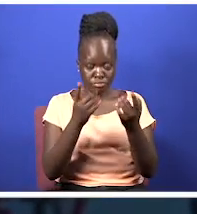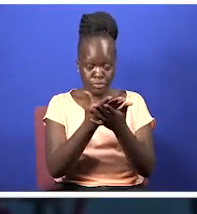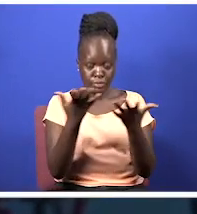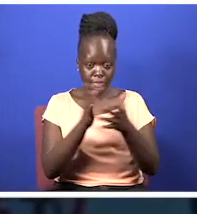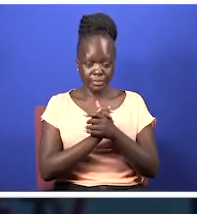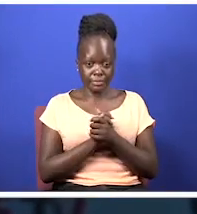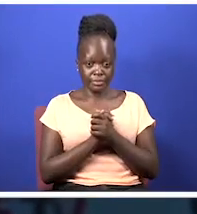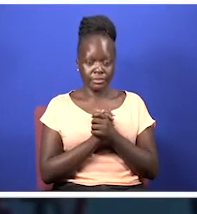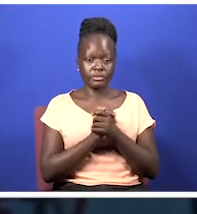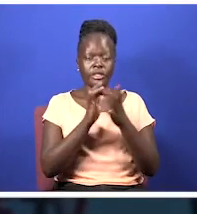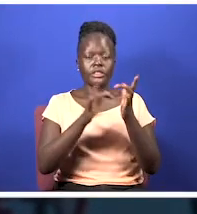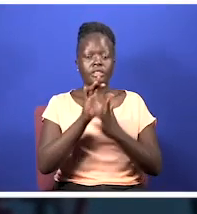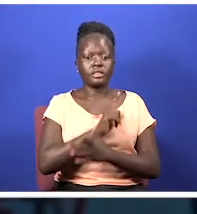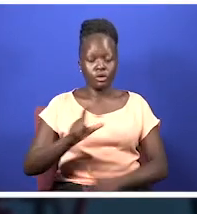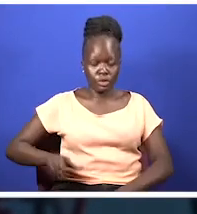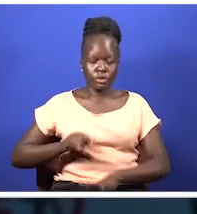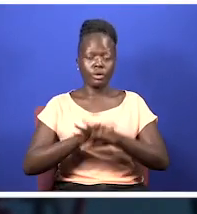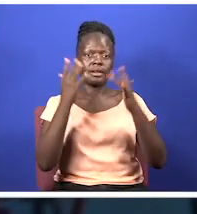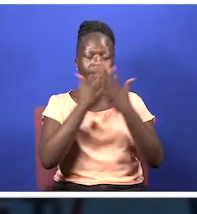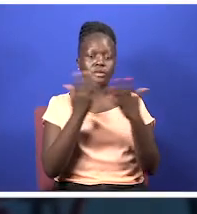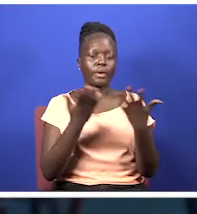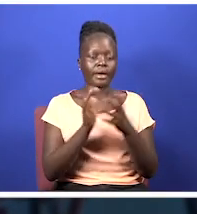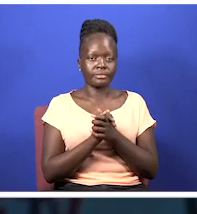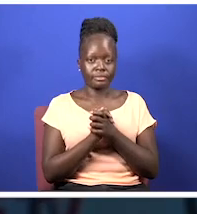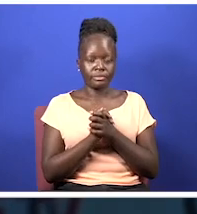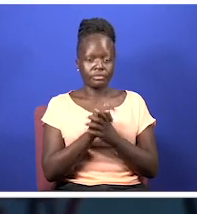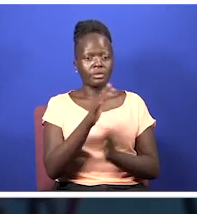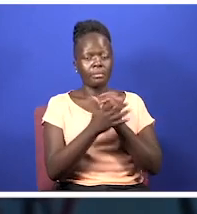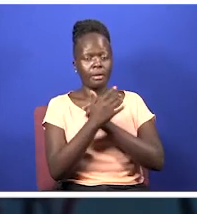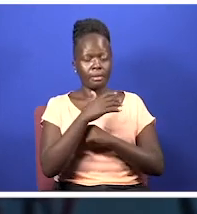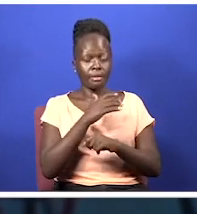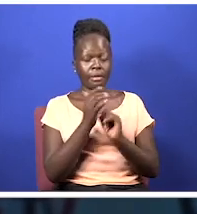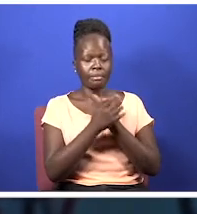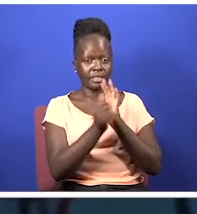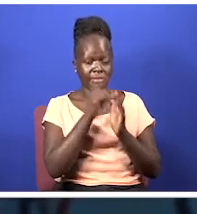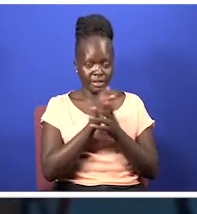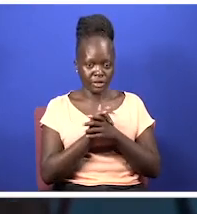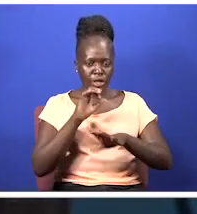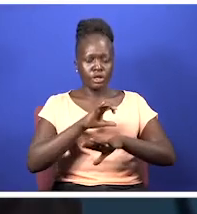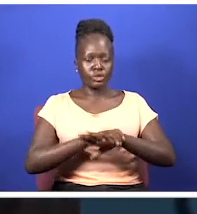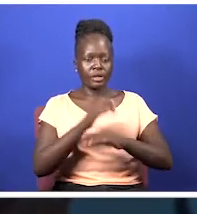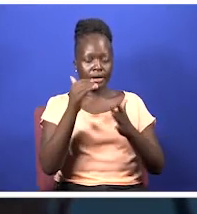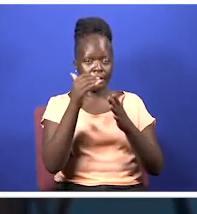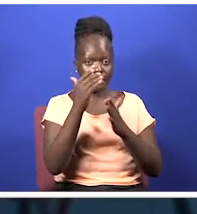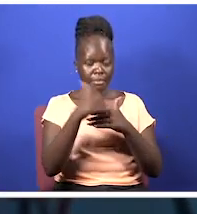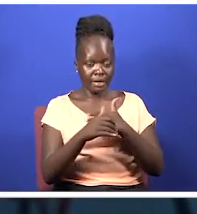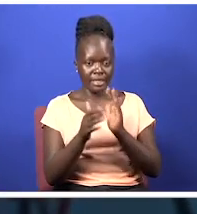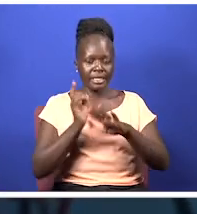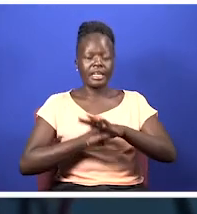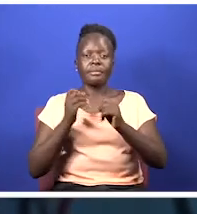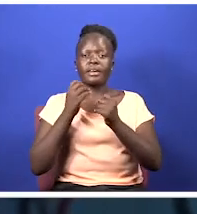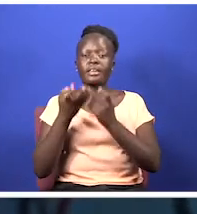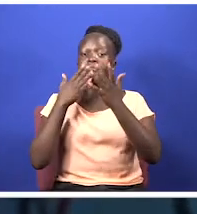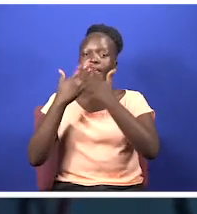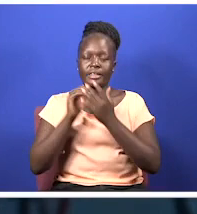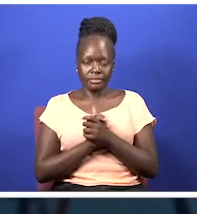you. The Lord Jesus, on the night that he was betrayed, took bread, and when he had given thanks, he broke it and said,